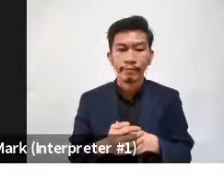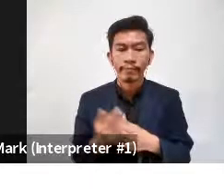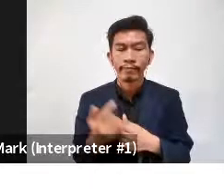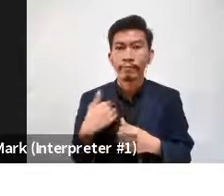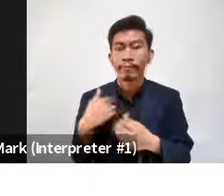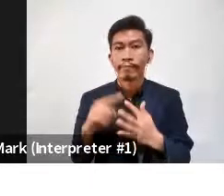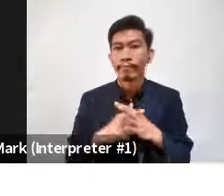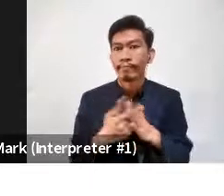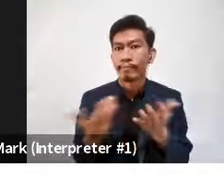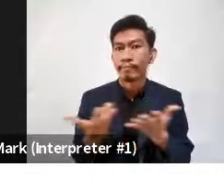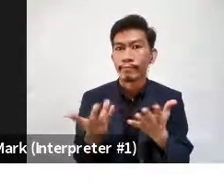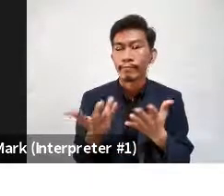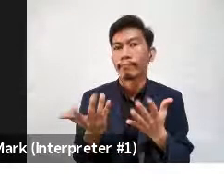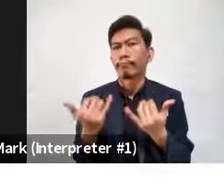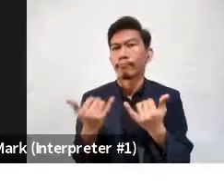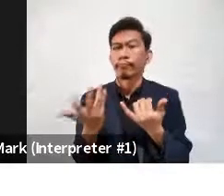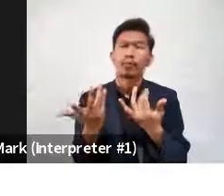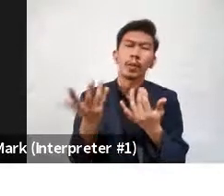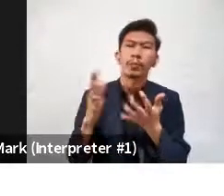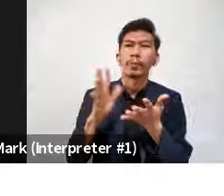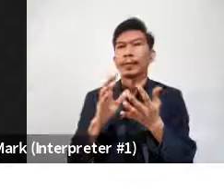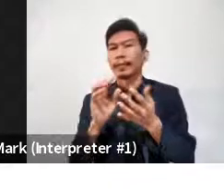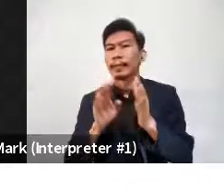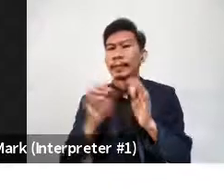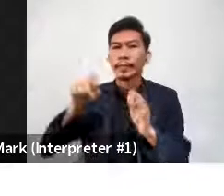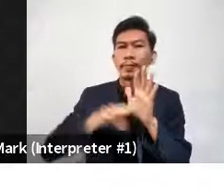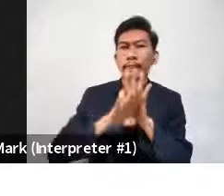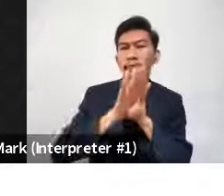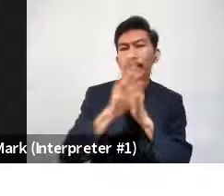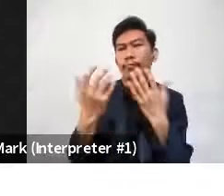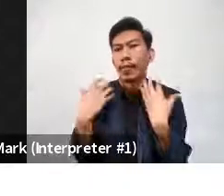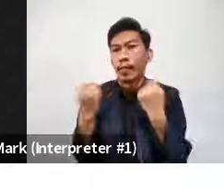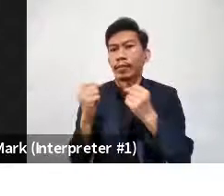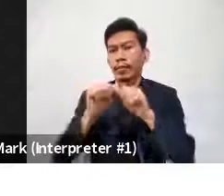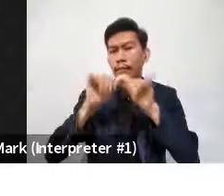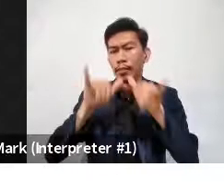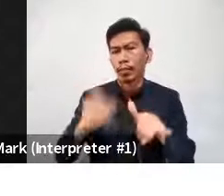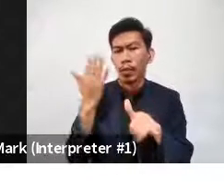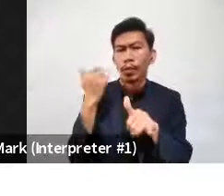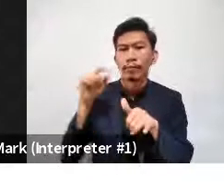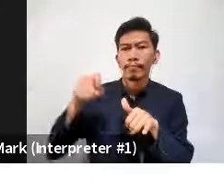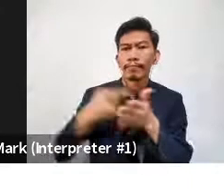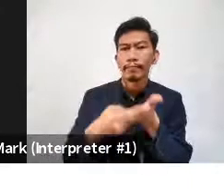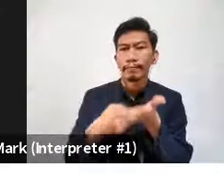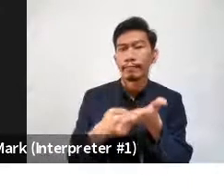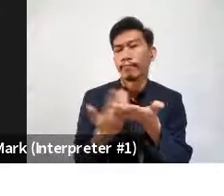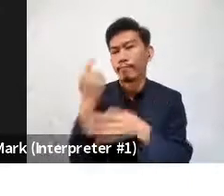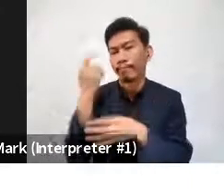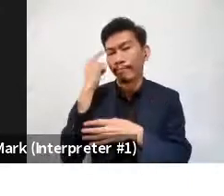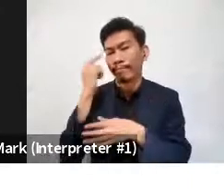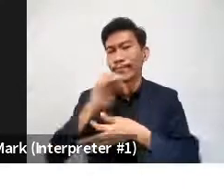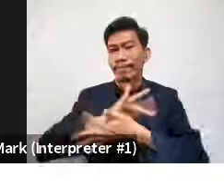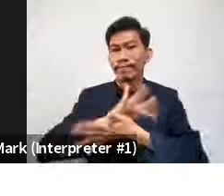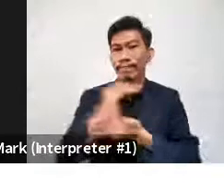the cracks in the health system to provide justification on why do we need to discuss this. So I think the